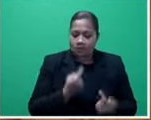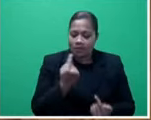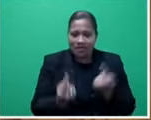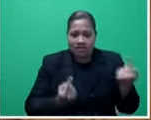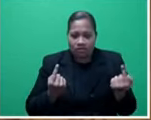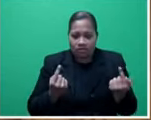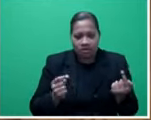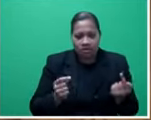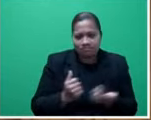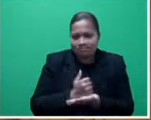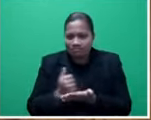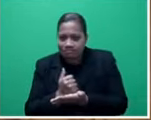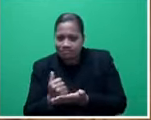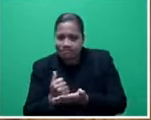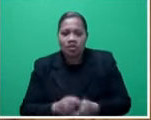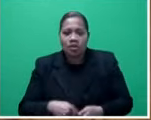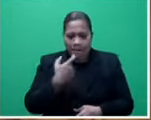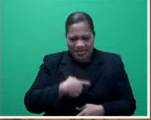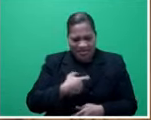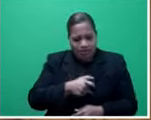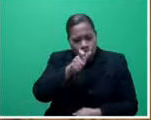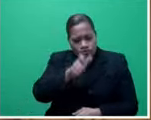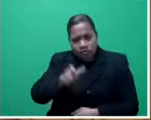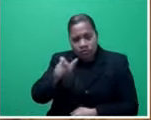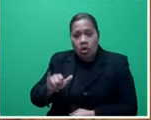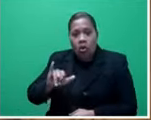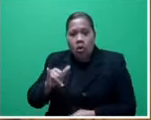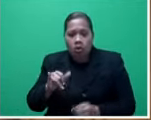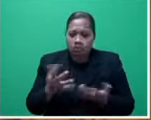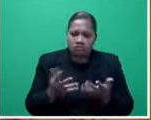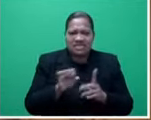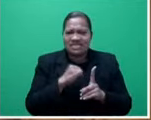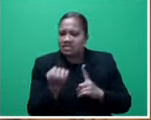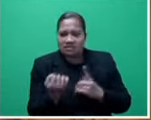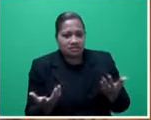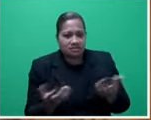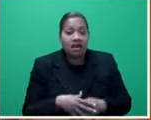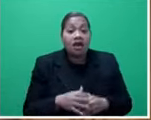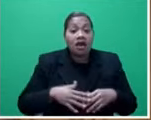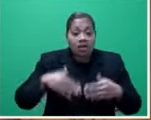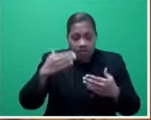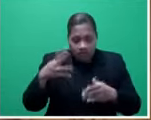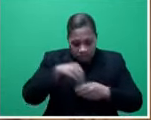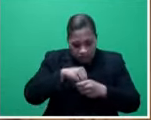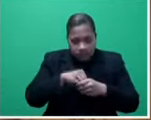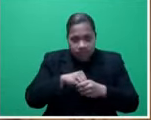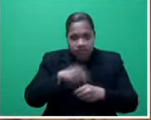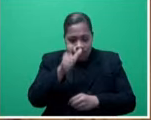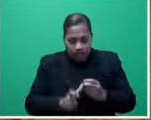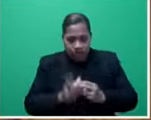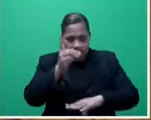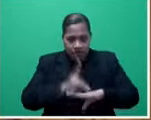supposed personal characteristics or circumstances, including disability. Honourable Speaker say, provisions in